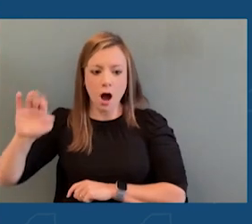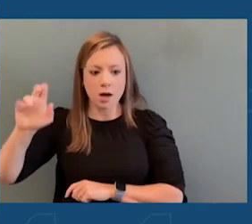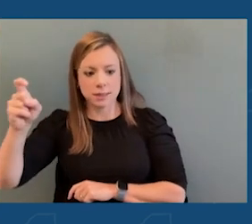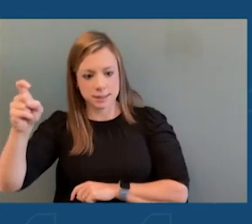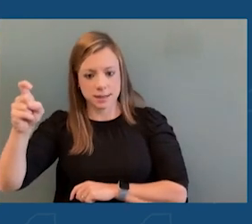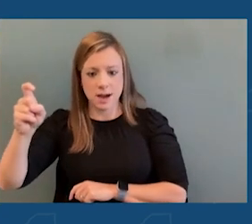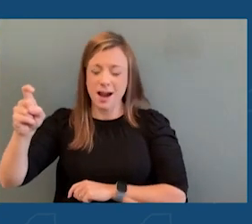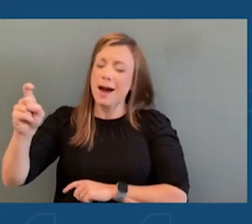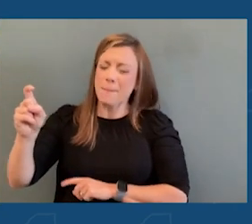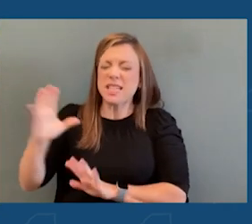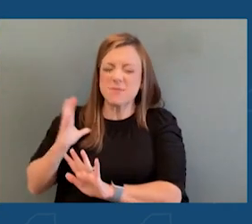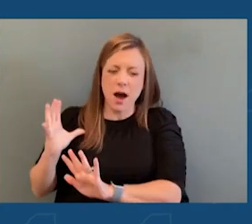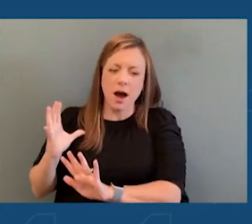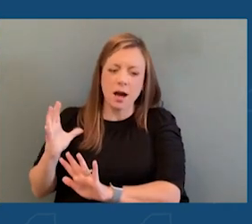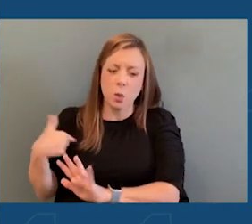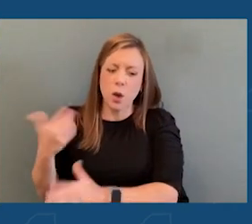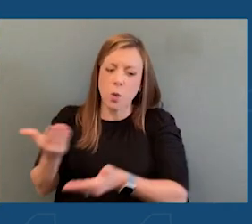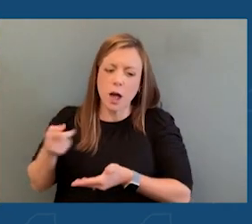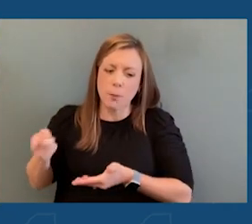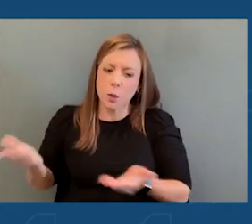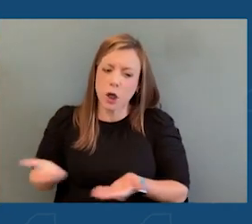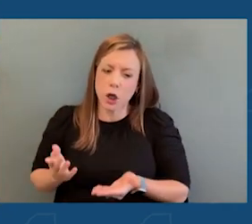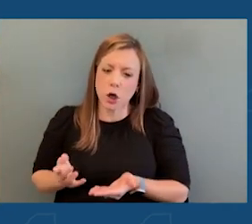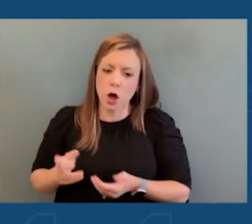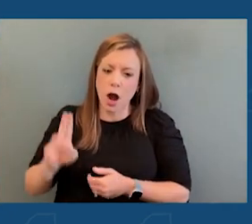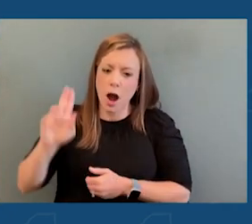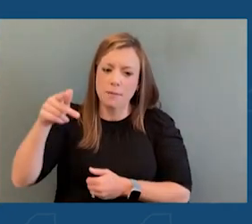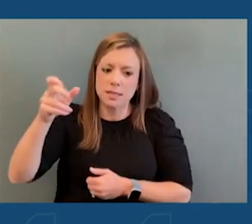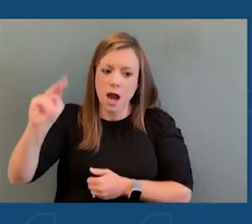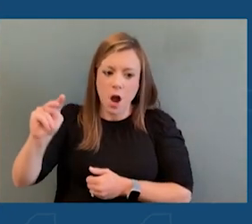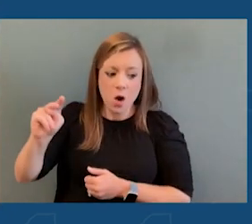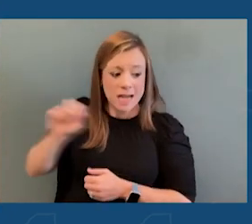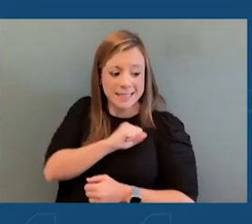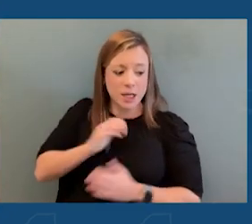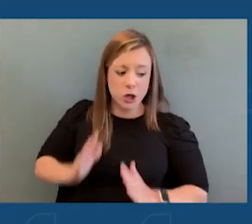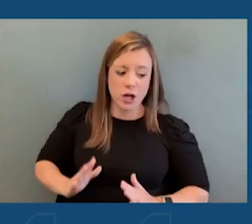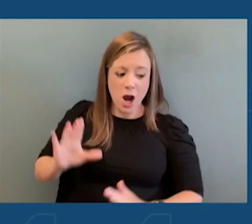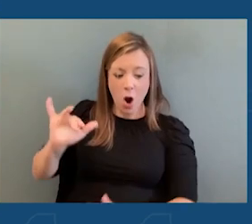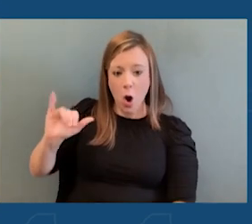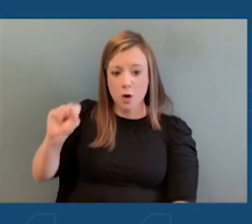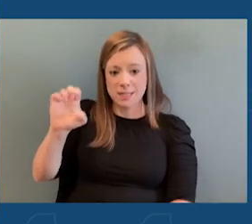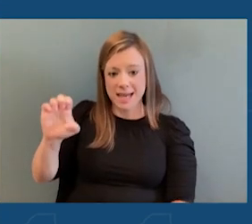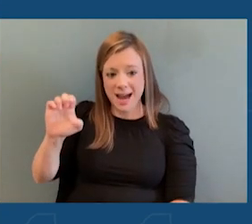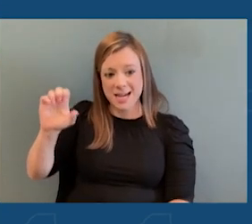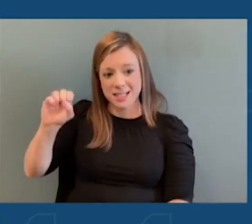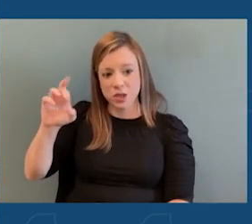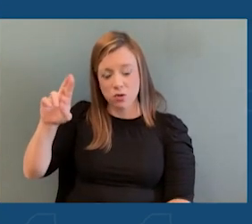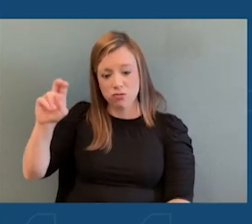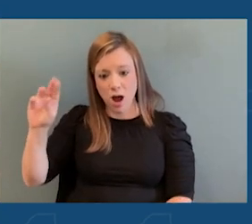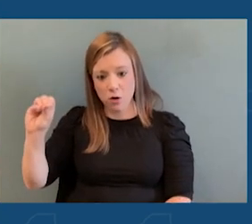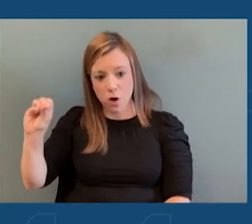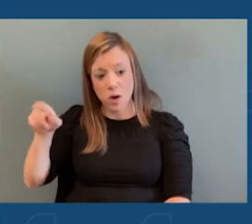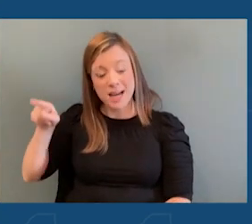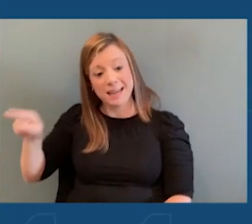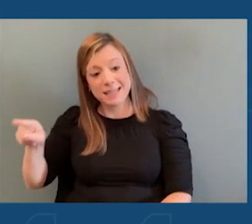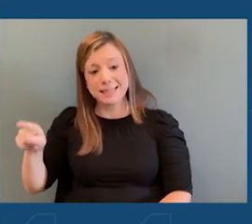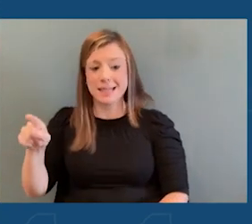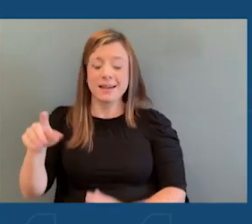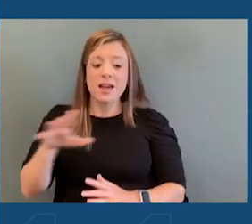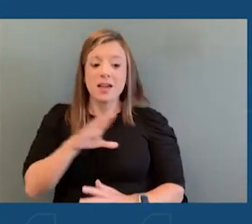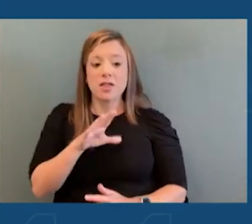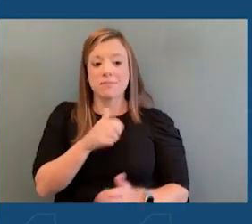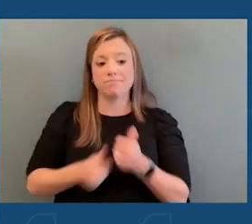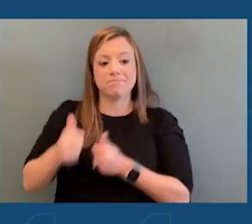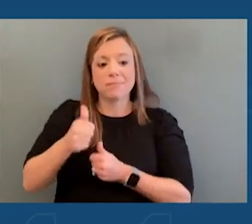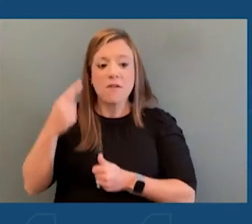uptown. Senator Jose Serrano is the chair of the Committee of Cultural Affairs and Tourism. And guess what? Art